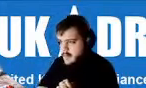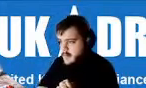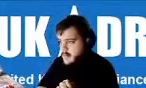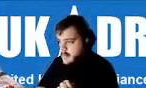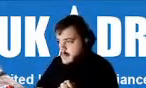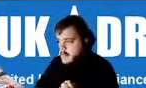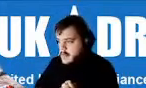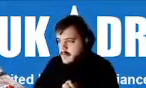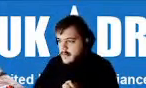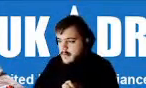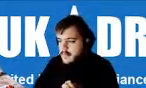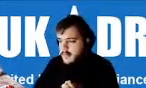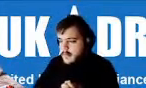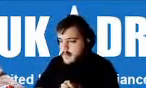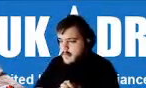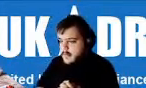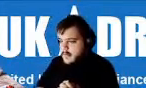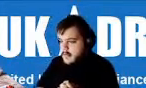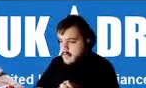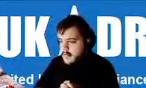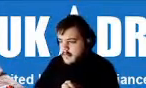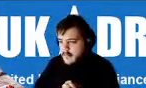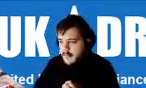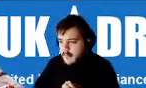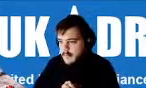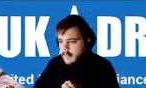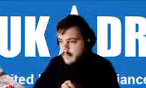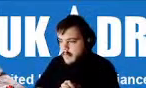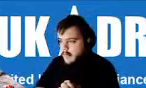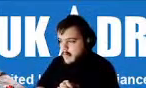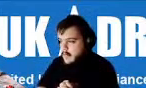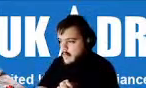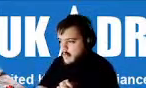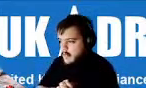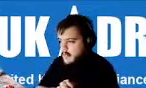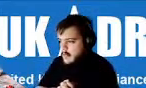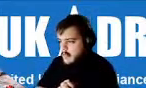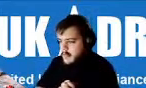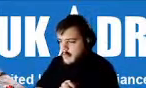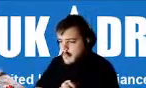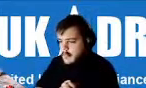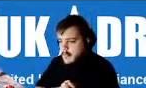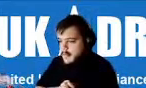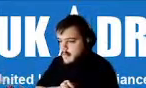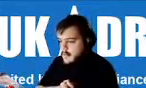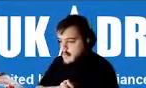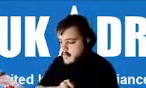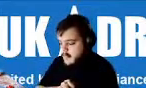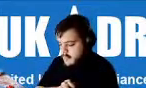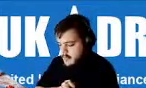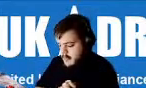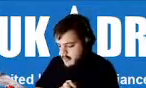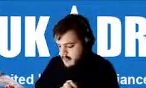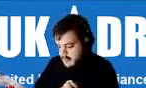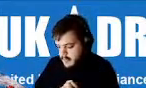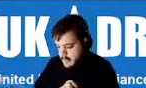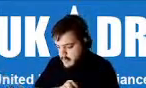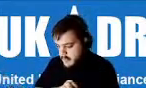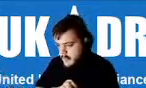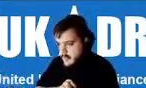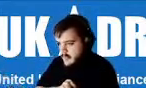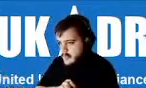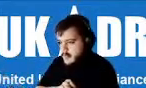UK-based researchers. Our aim is to facilitate collaboration and partnership. And just to say that when we talk